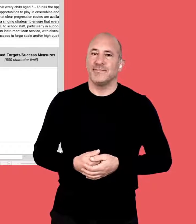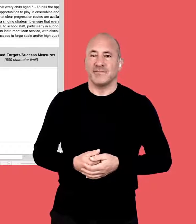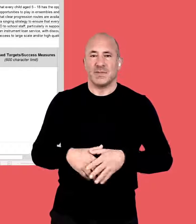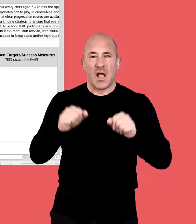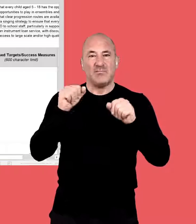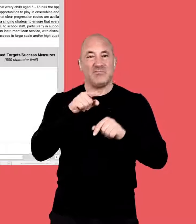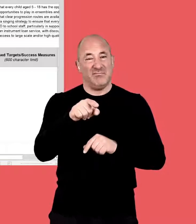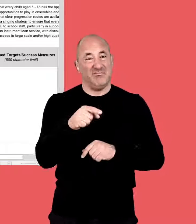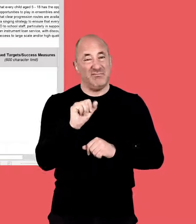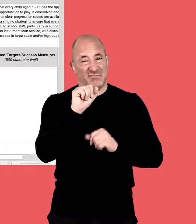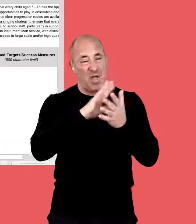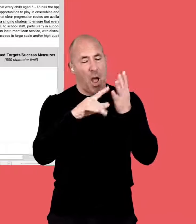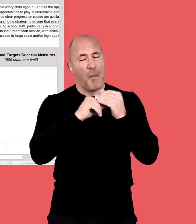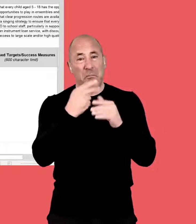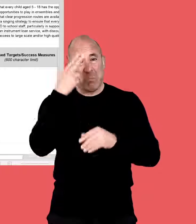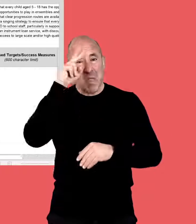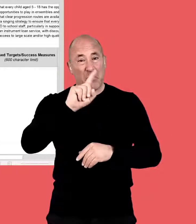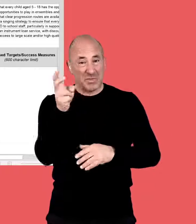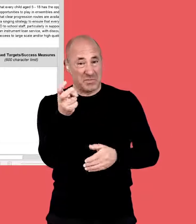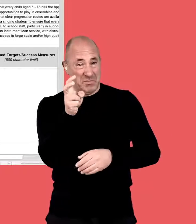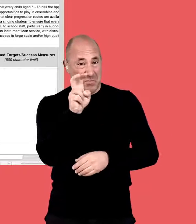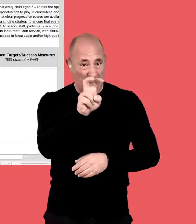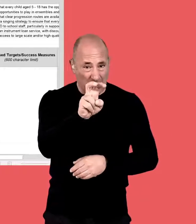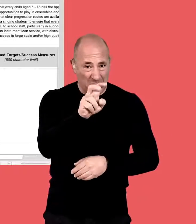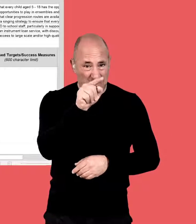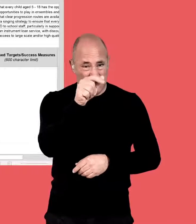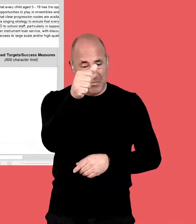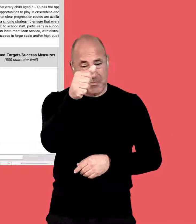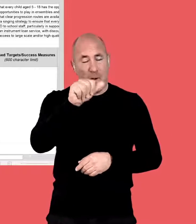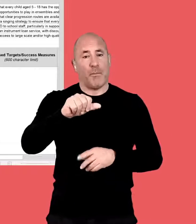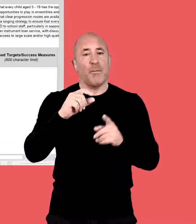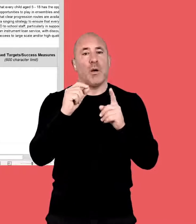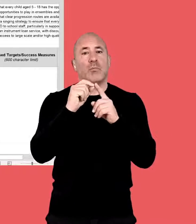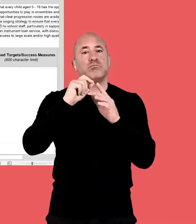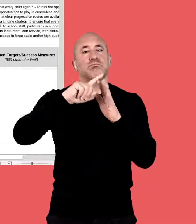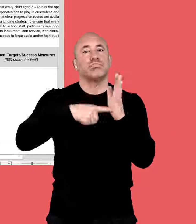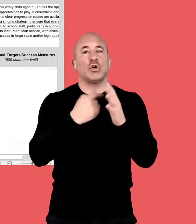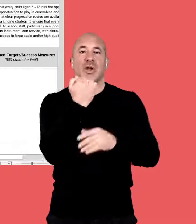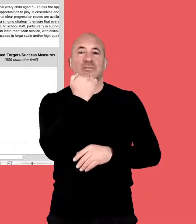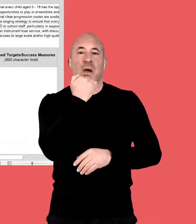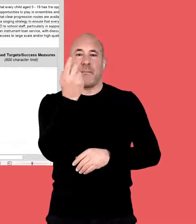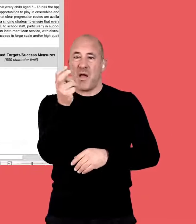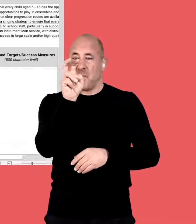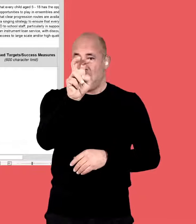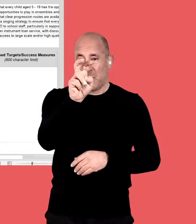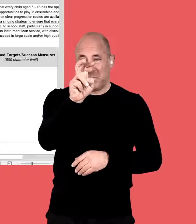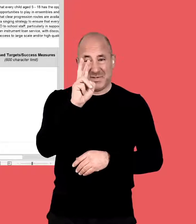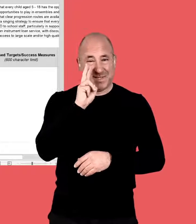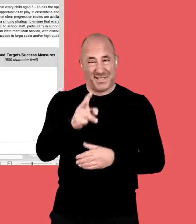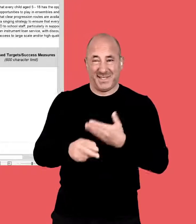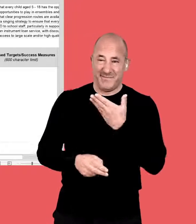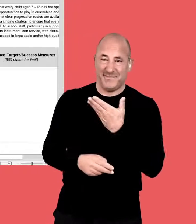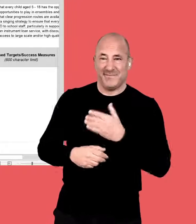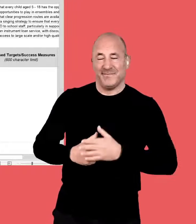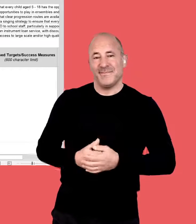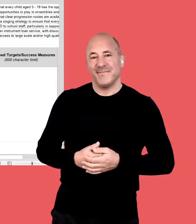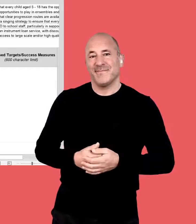with, please enter the name of your hub and your project number at the top.